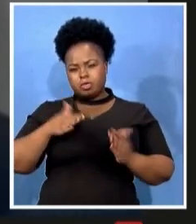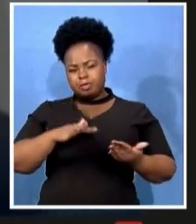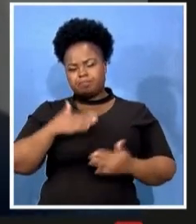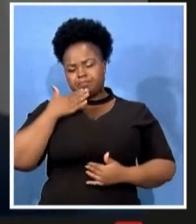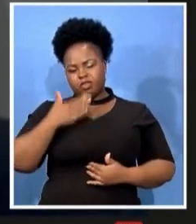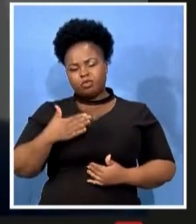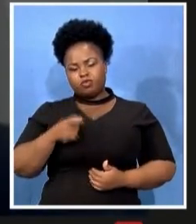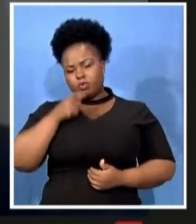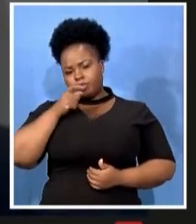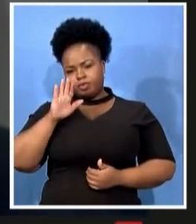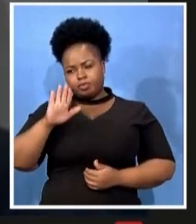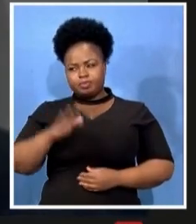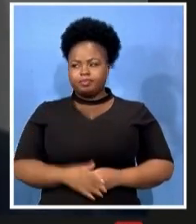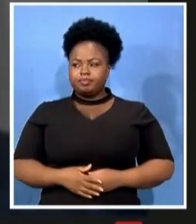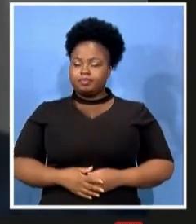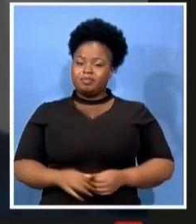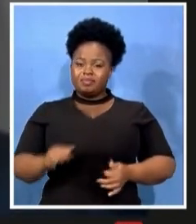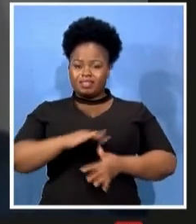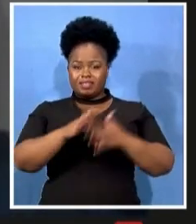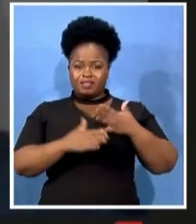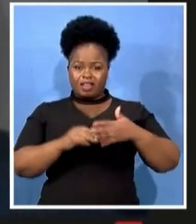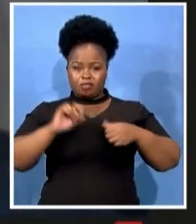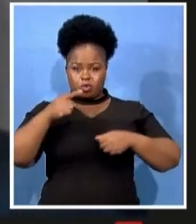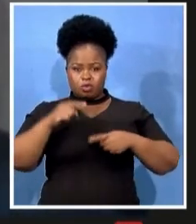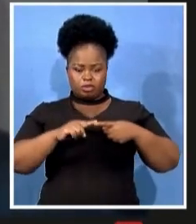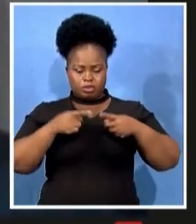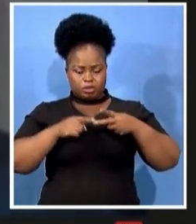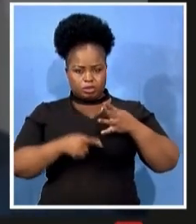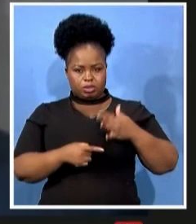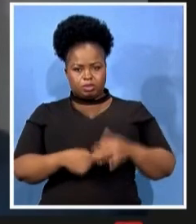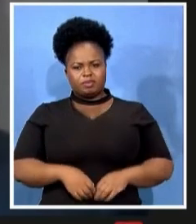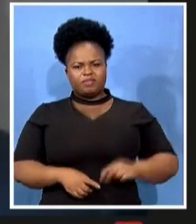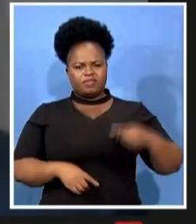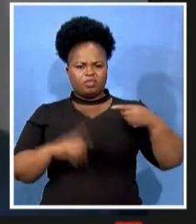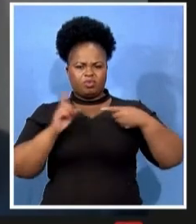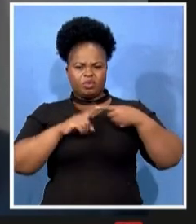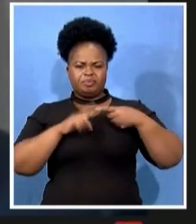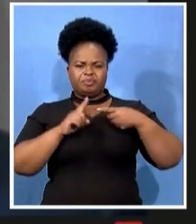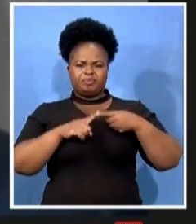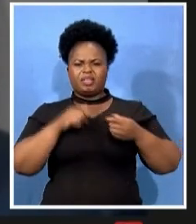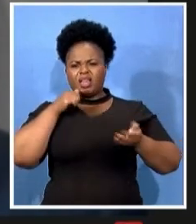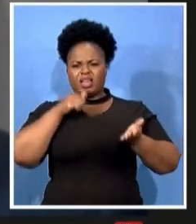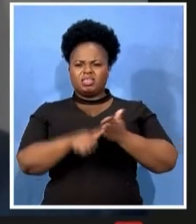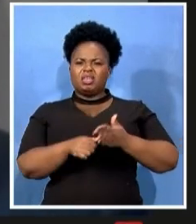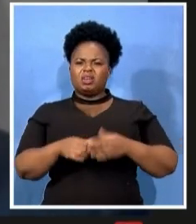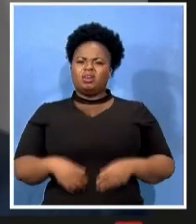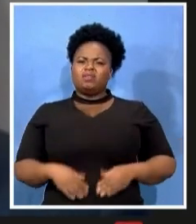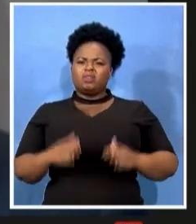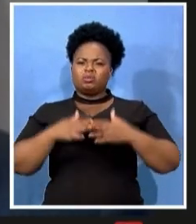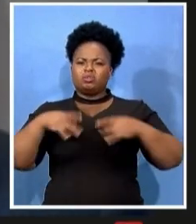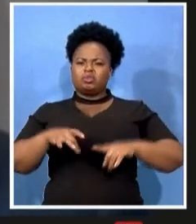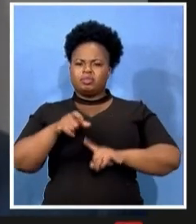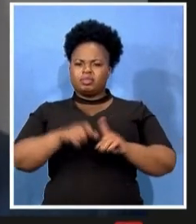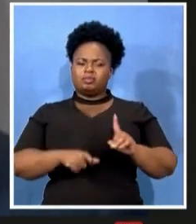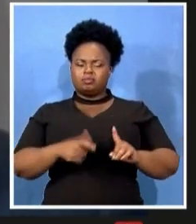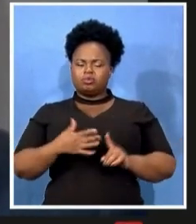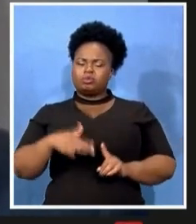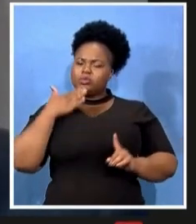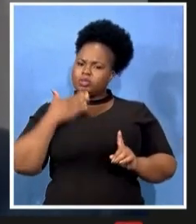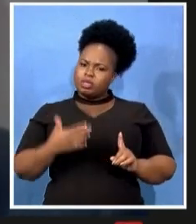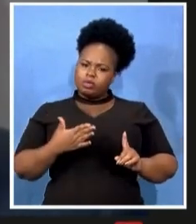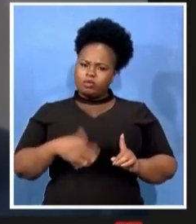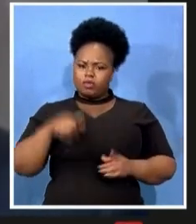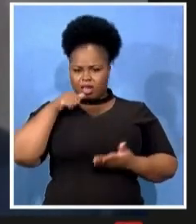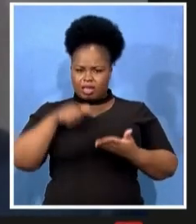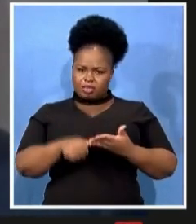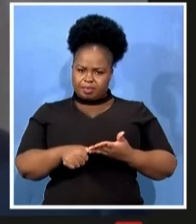The first one is on the letter of the House Chairperson, but we want to thank him for the letter. We also want to note what